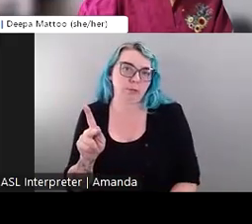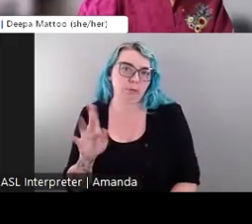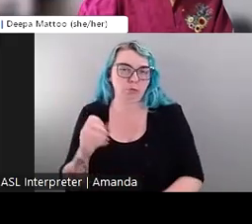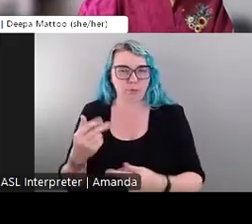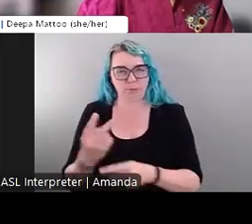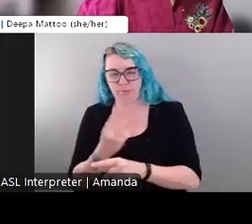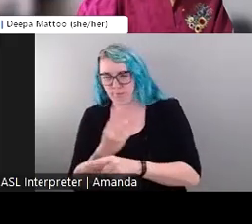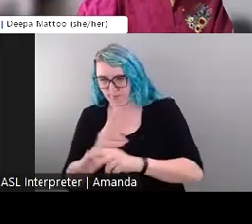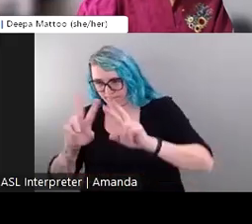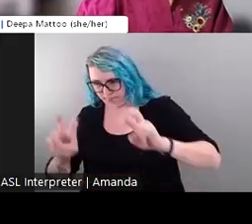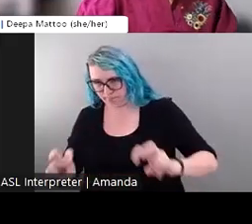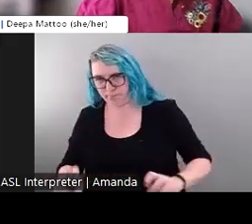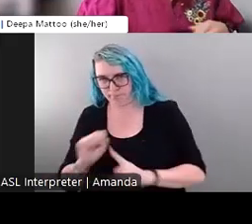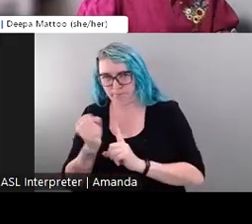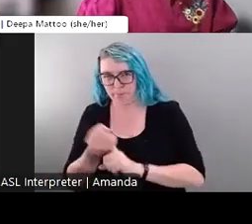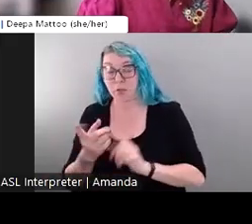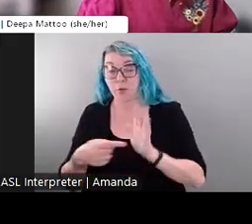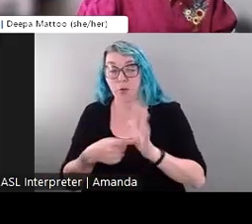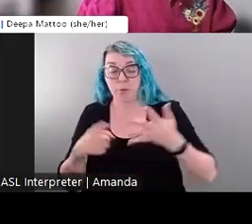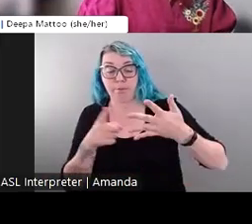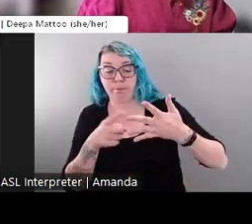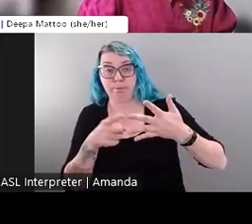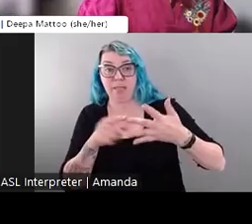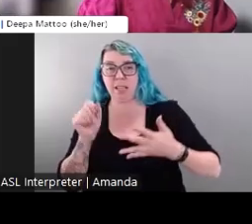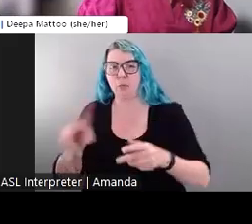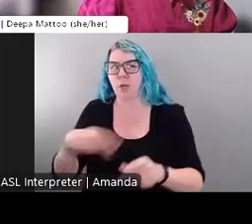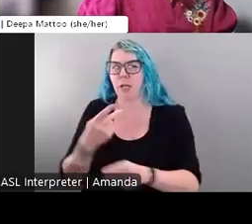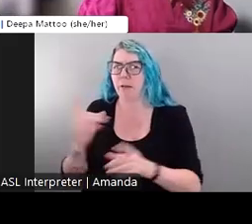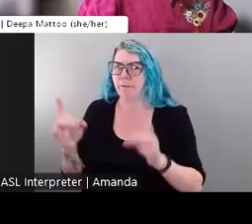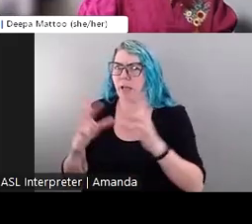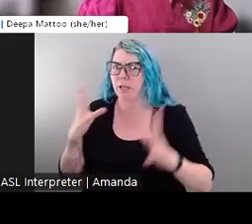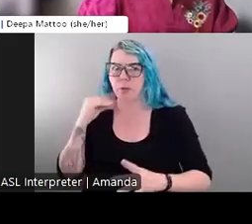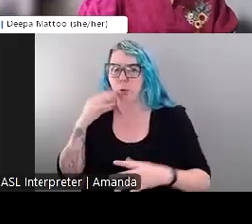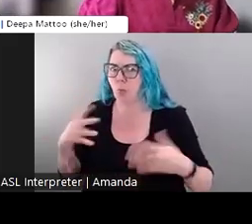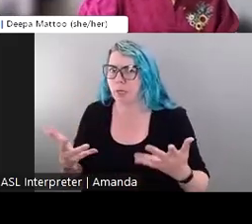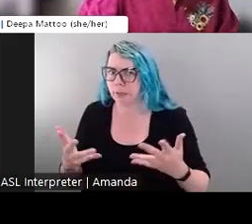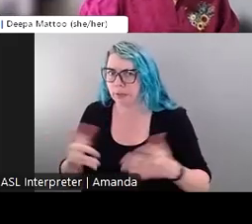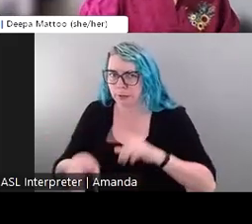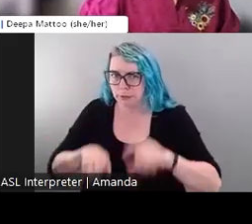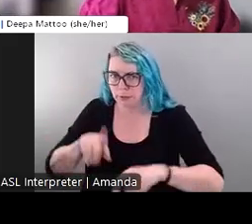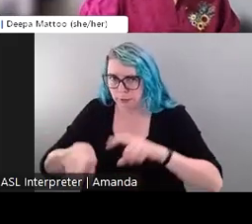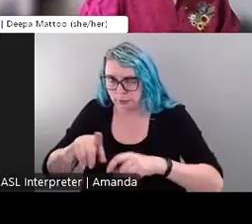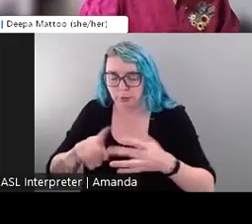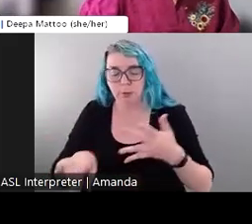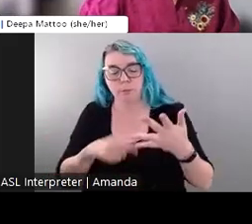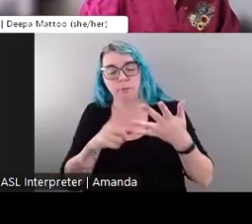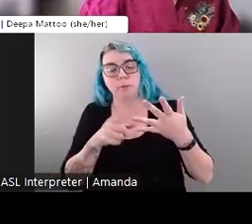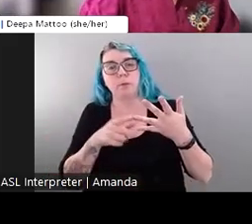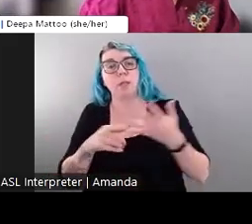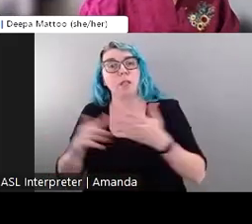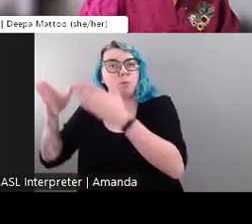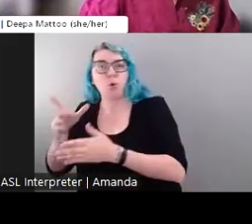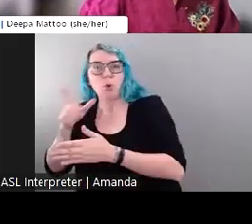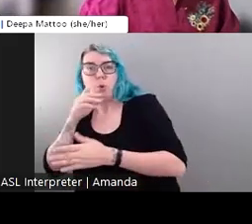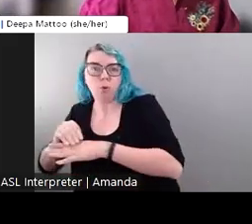section 3 asks about the types of violence the client is experiencing. Section 4 asks questions about the person who caused harm. And section